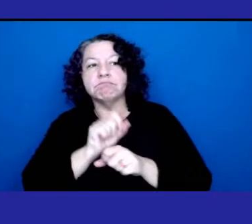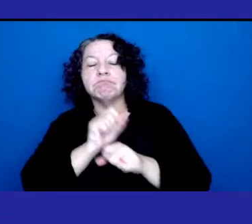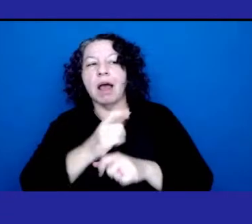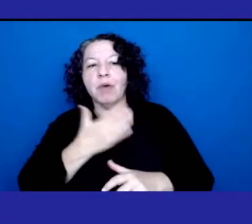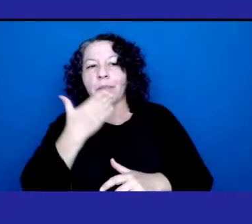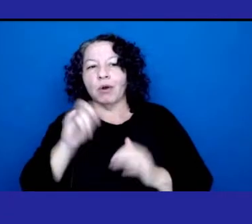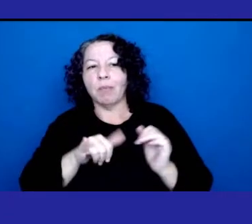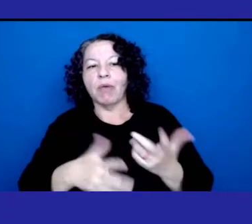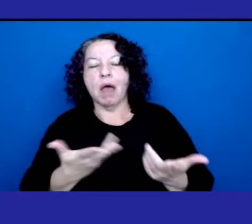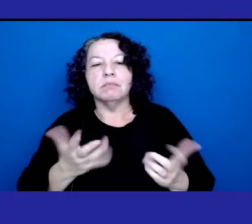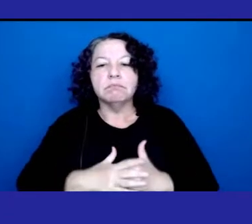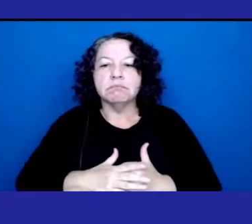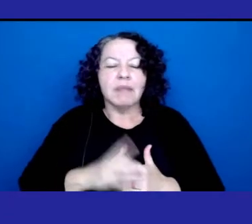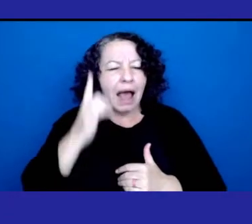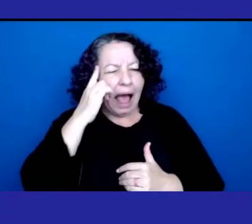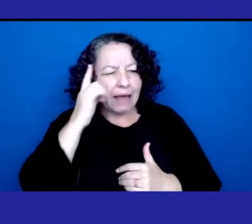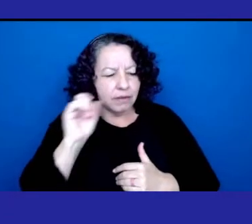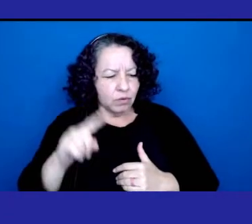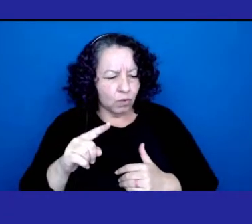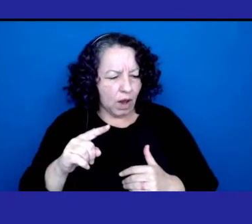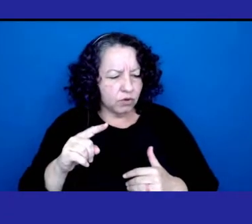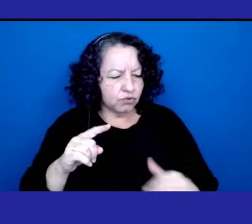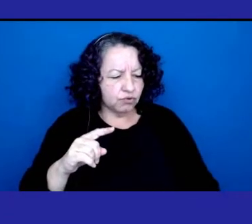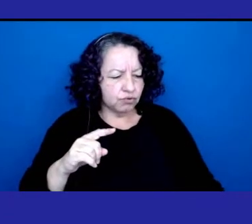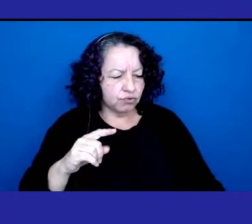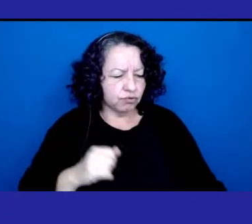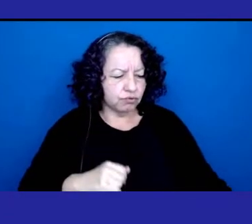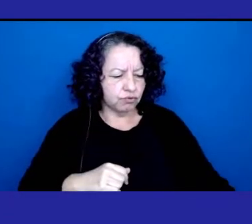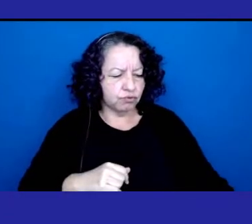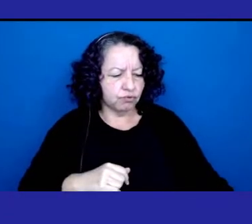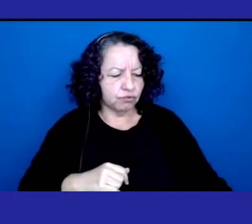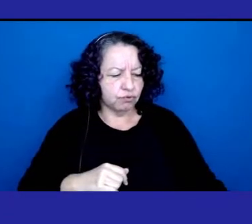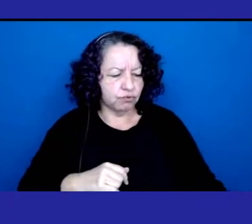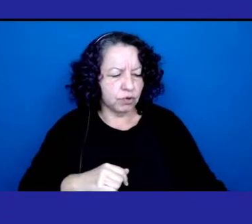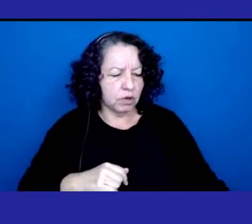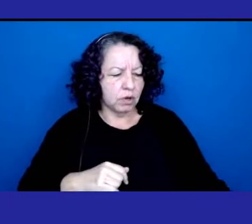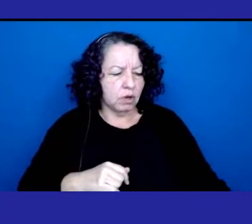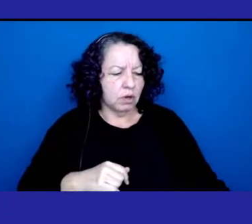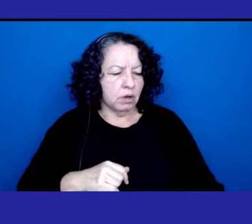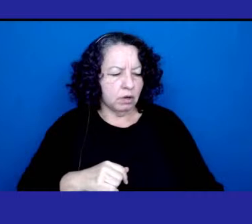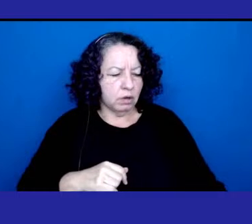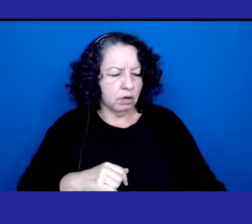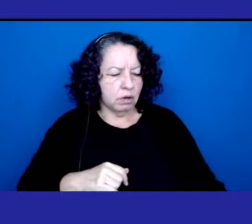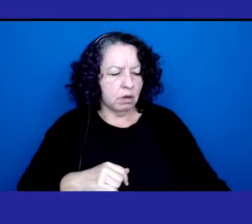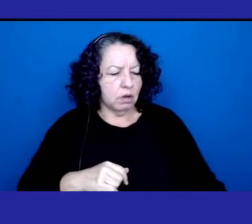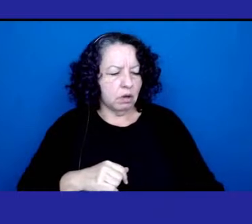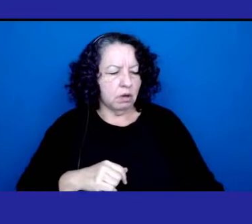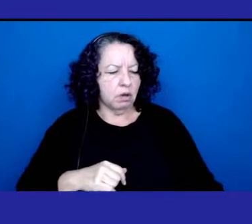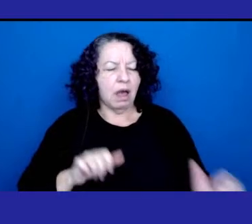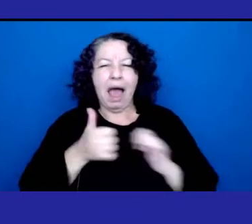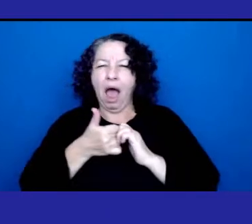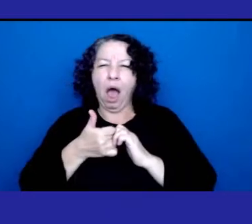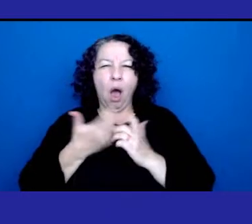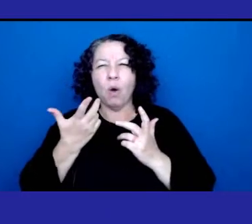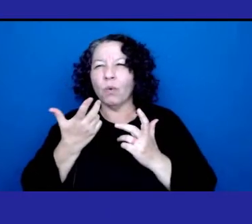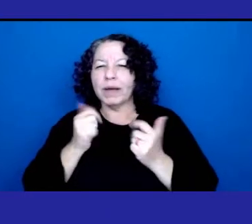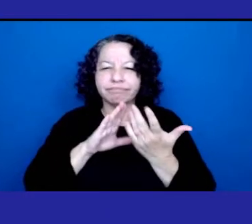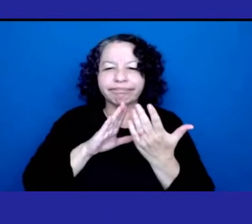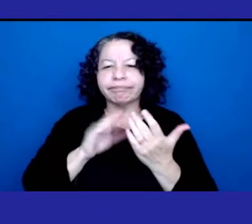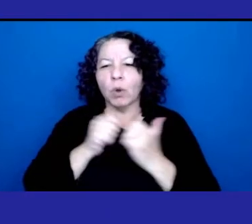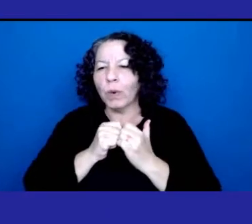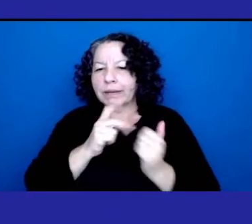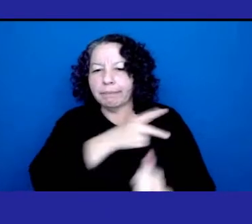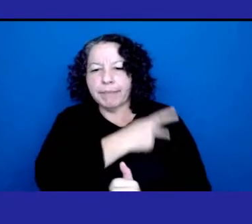I think the question of how we deal with insured patients is always a problem in health